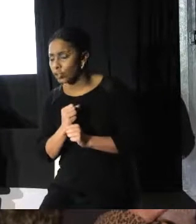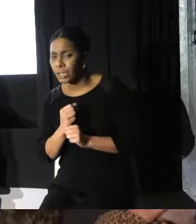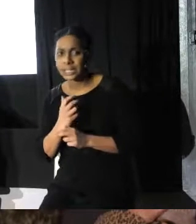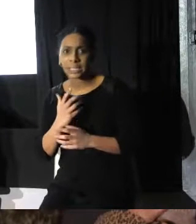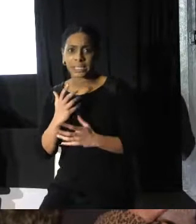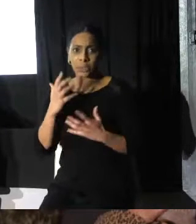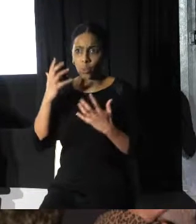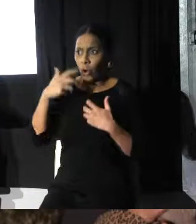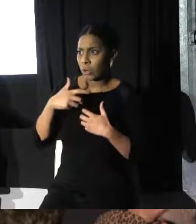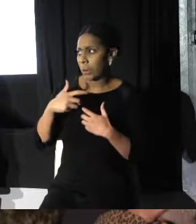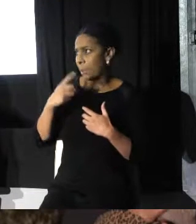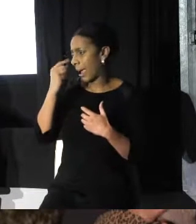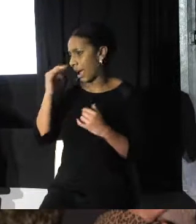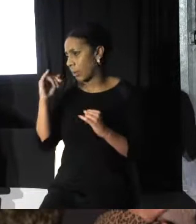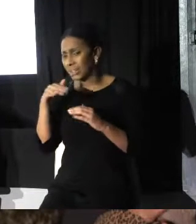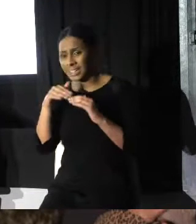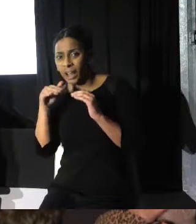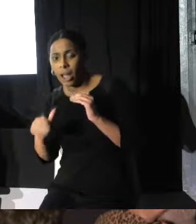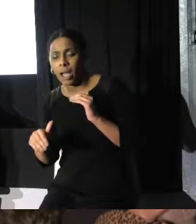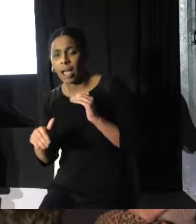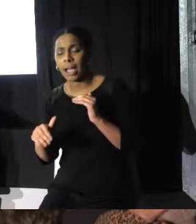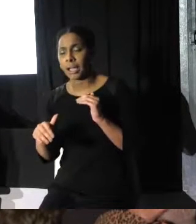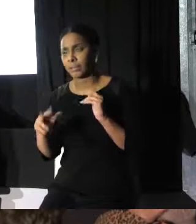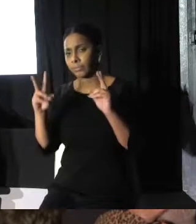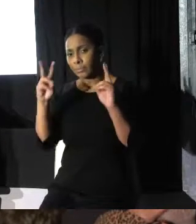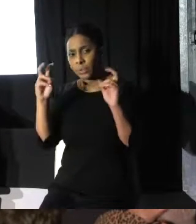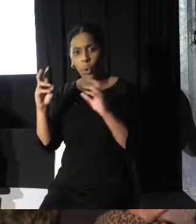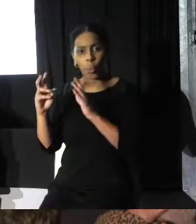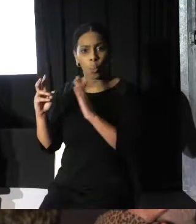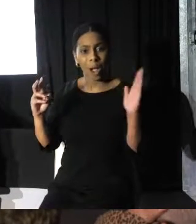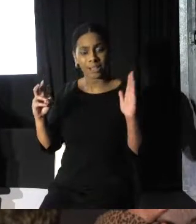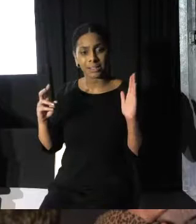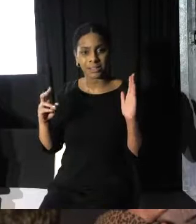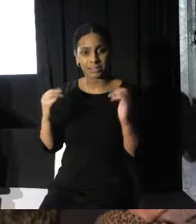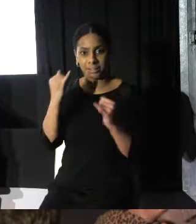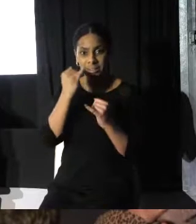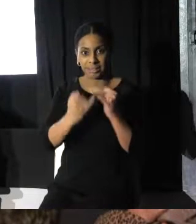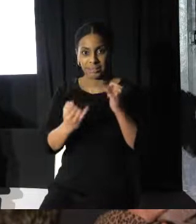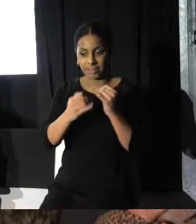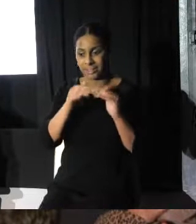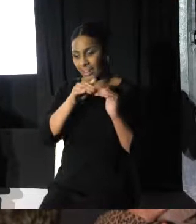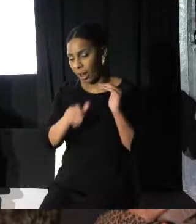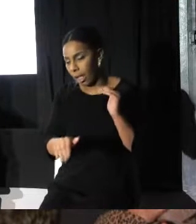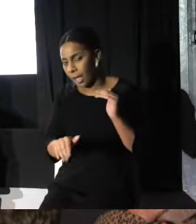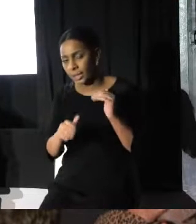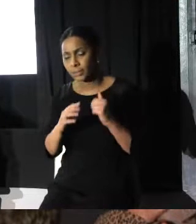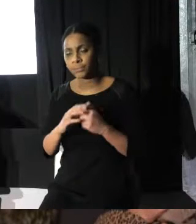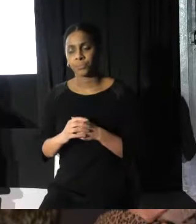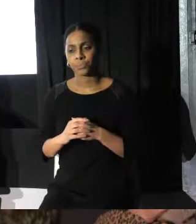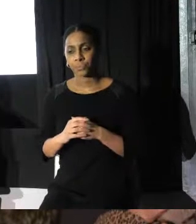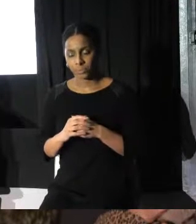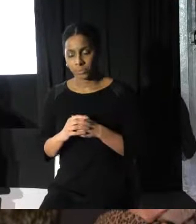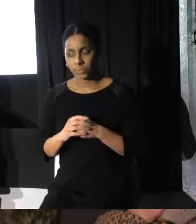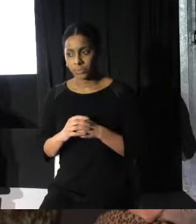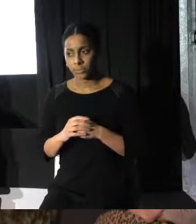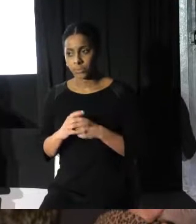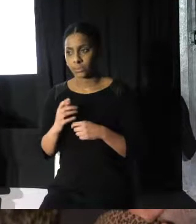decline. You know, the decline of the West, and particularly that we are then seen